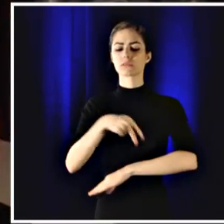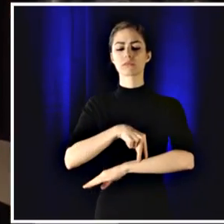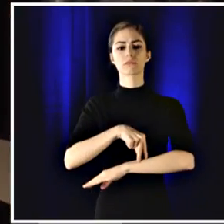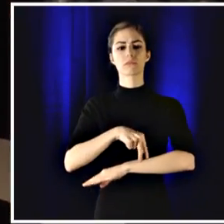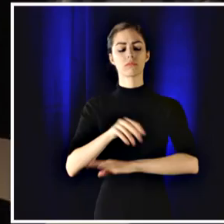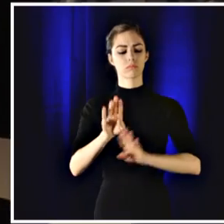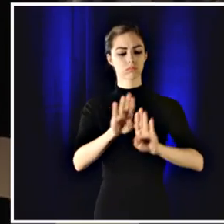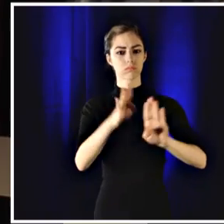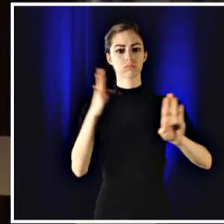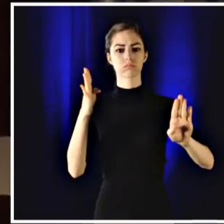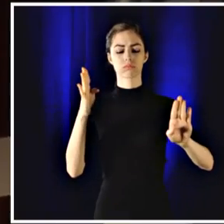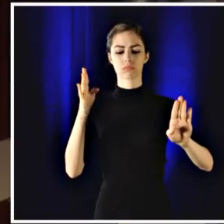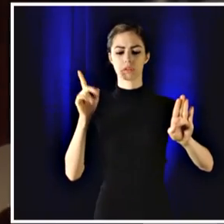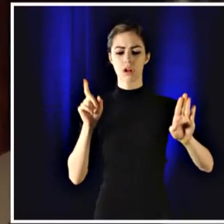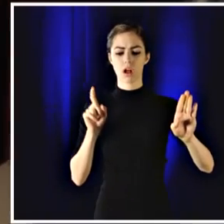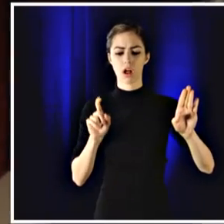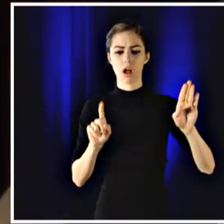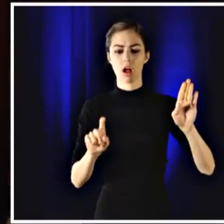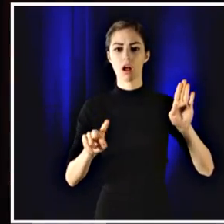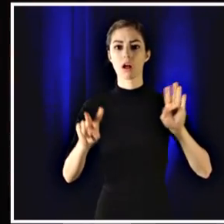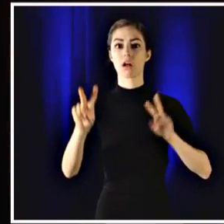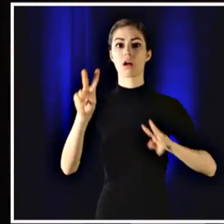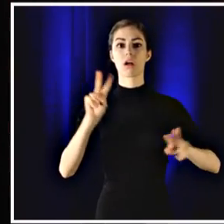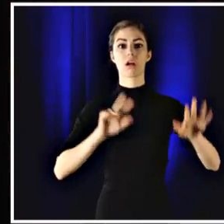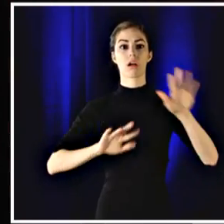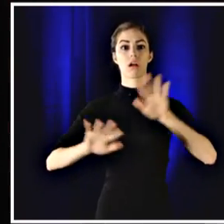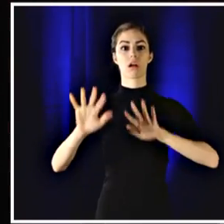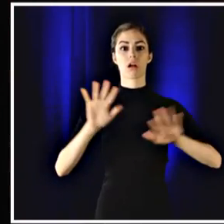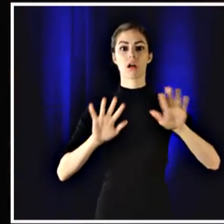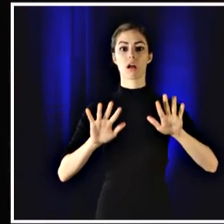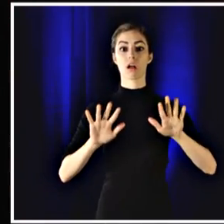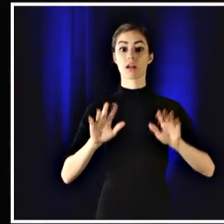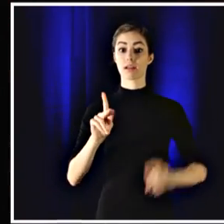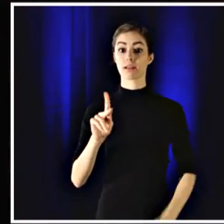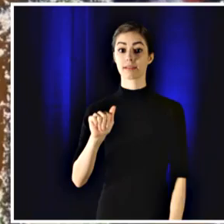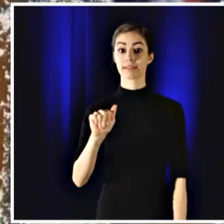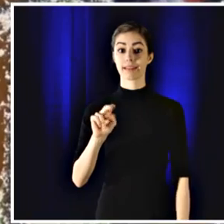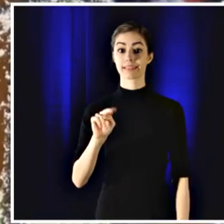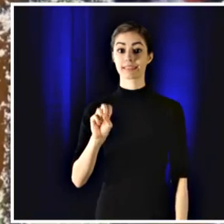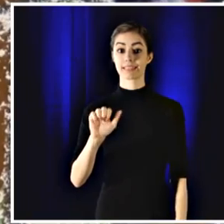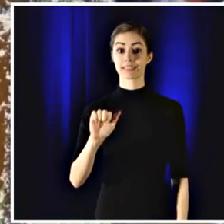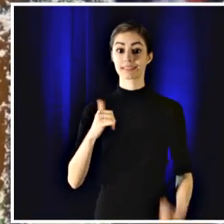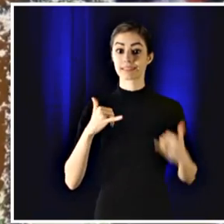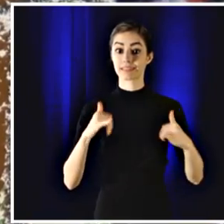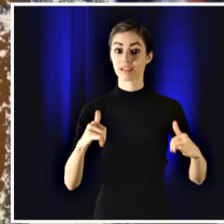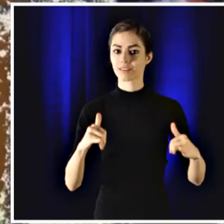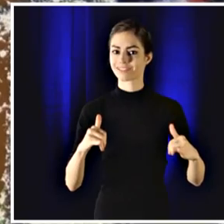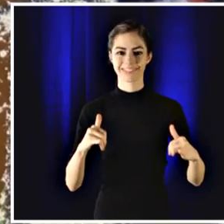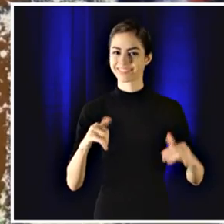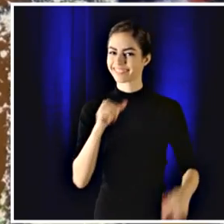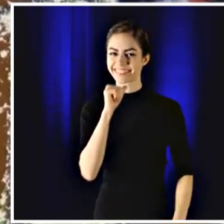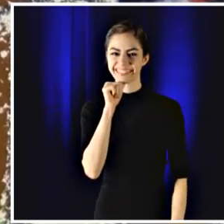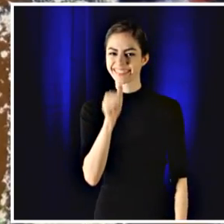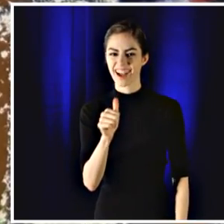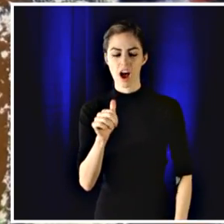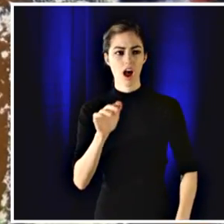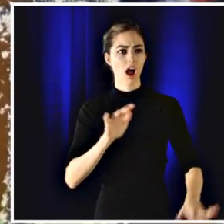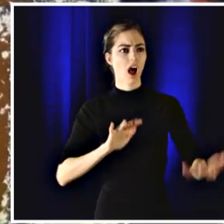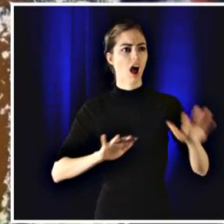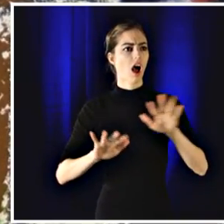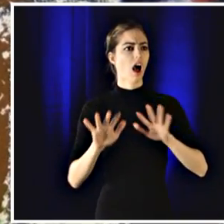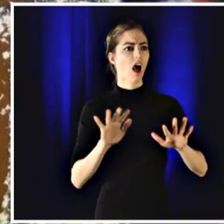and realized that she was no longer in gray Kansas anymore. She was, in fact, in the most beautiful, colorful landscape that she had ever